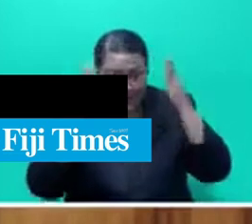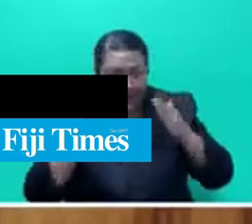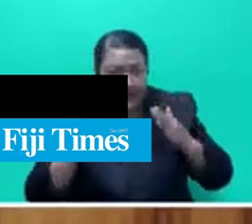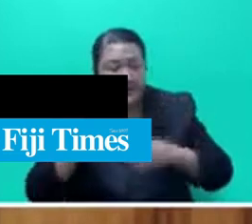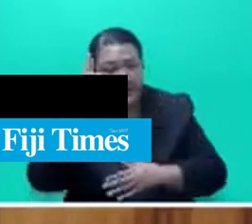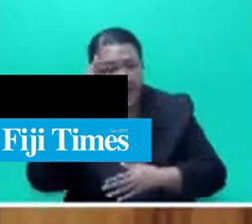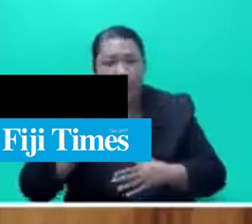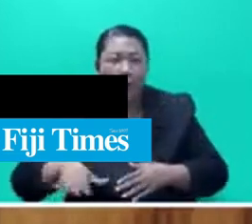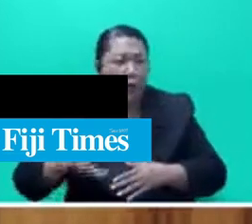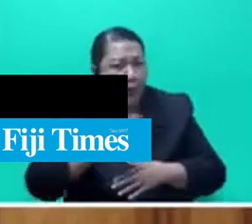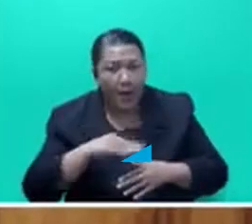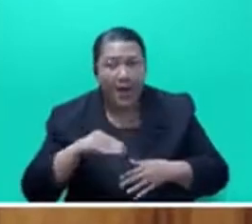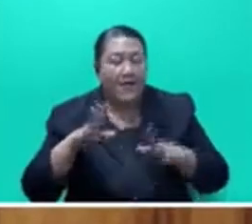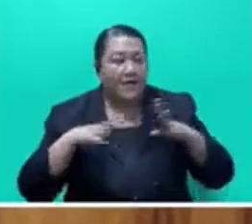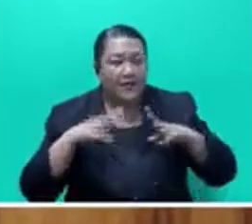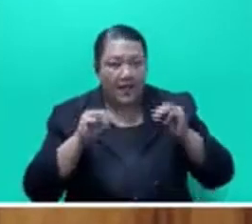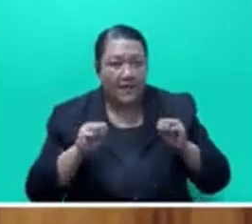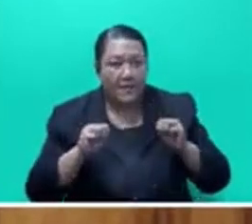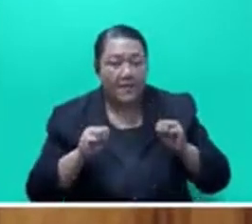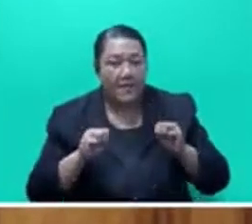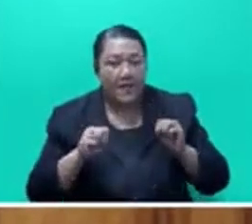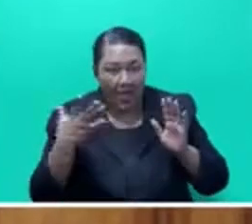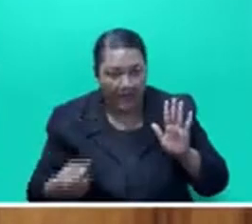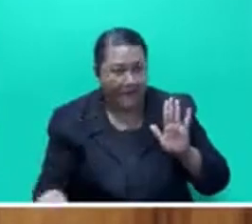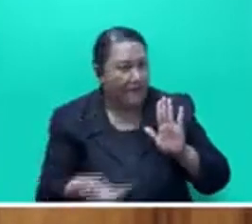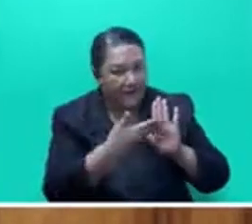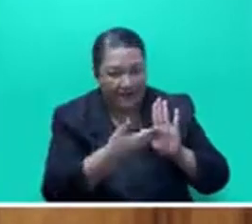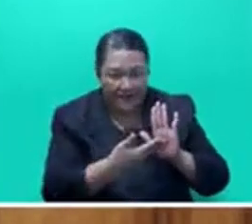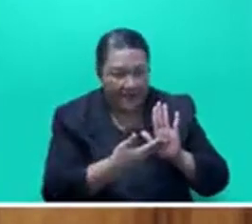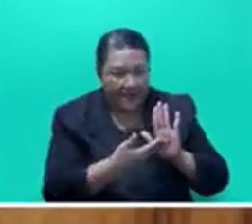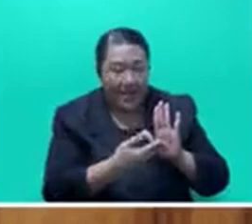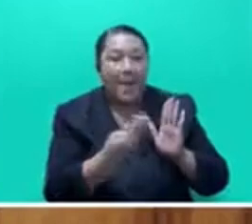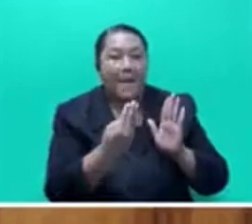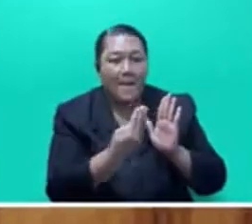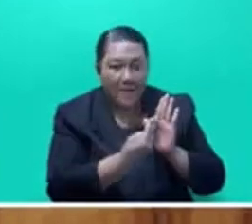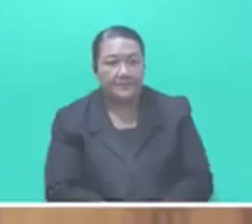All freedoms are covered under the Bill of Rights in this particular book.